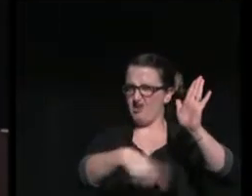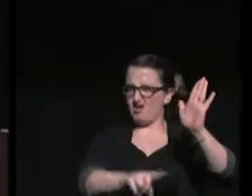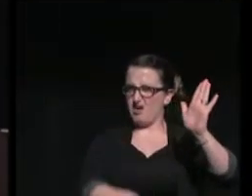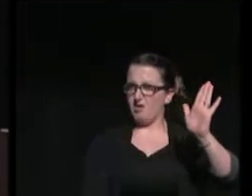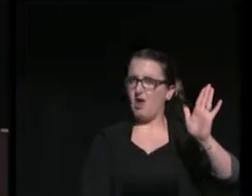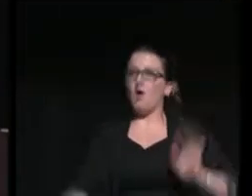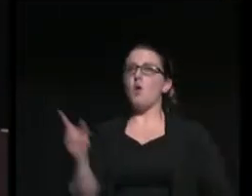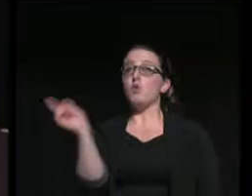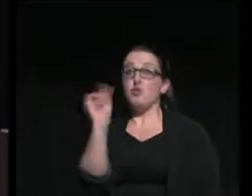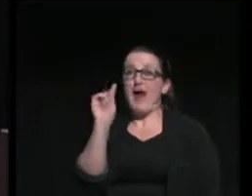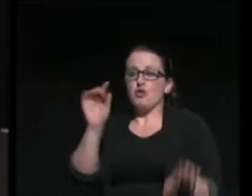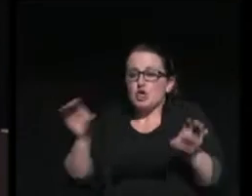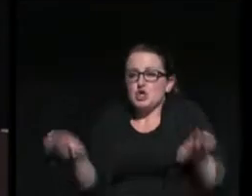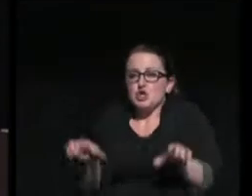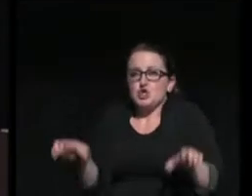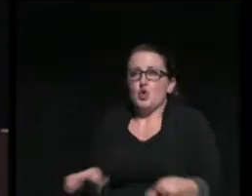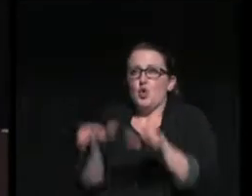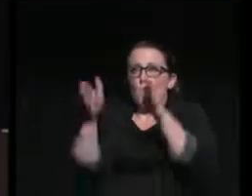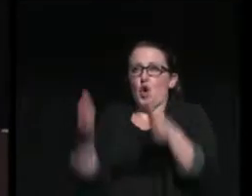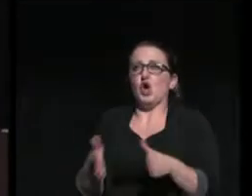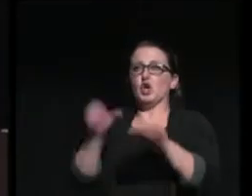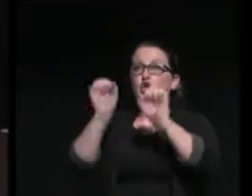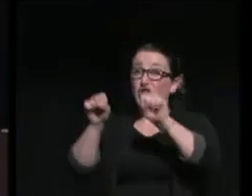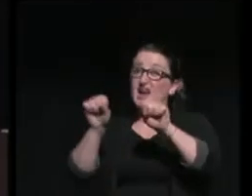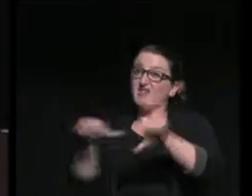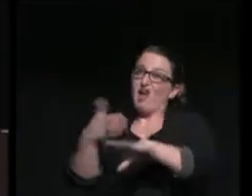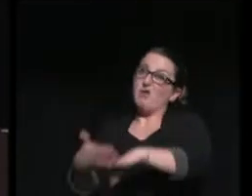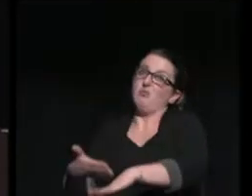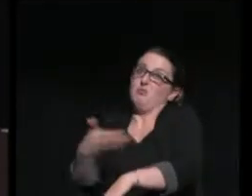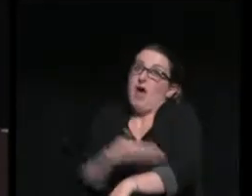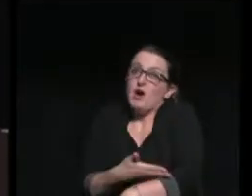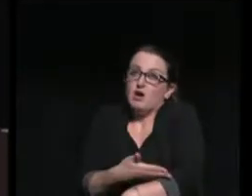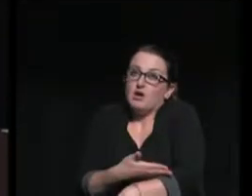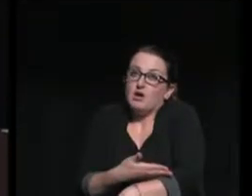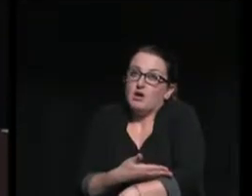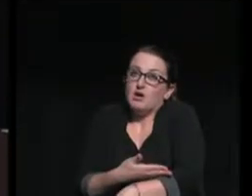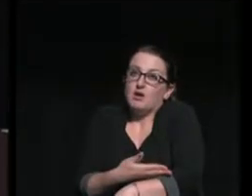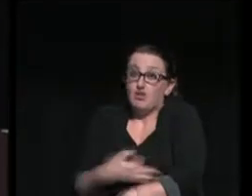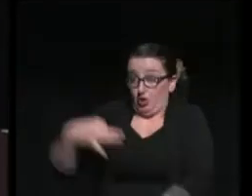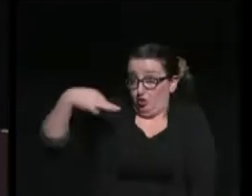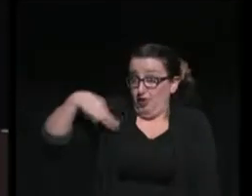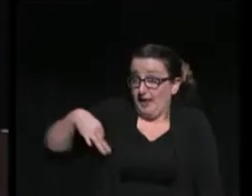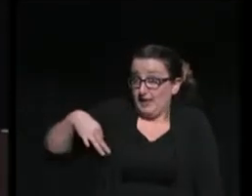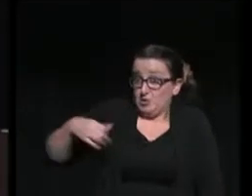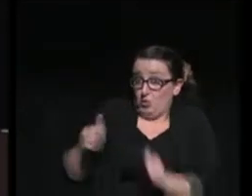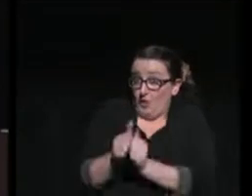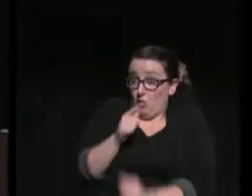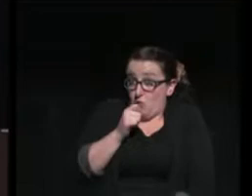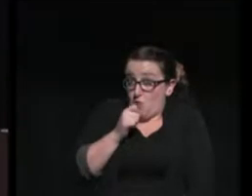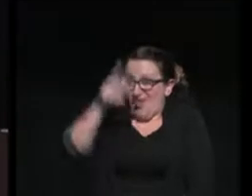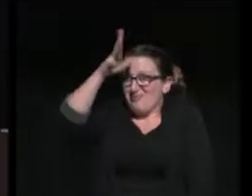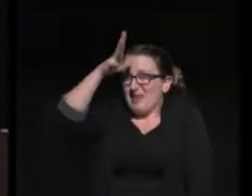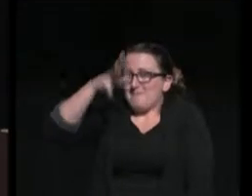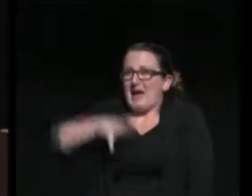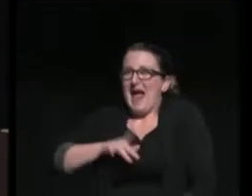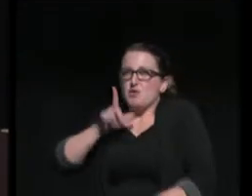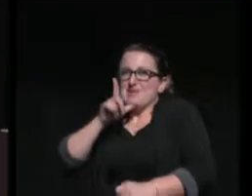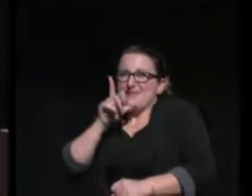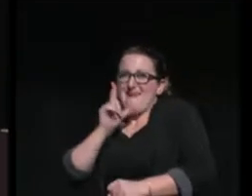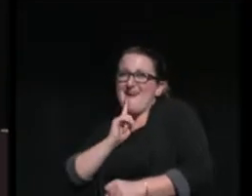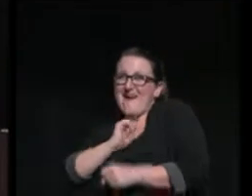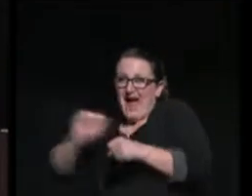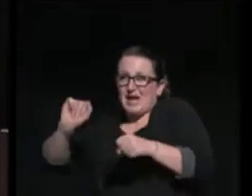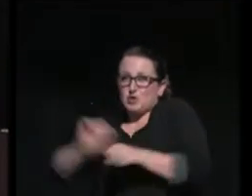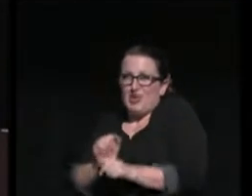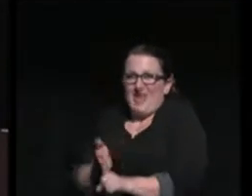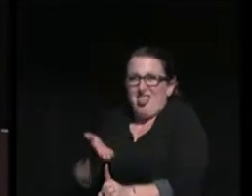where the doer of deeds could have done them better. The credit belongs to the man who is actually in the arena,